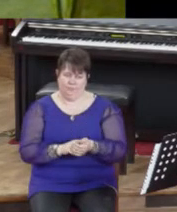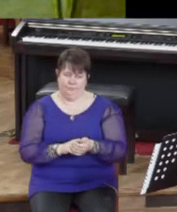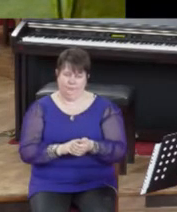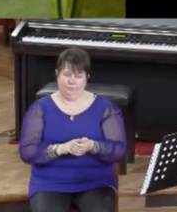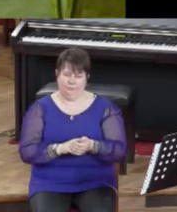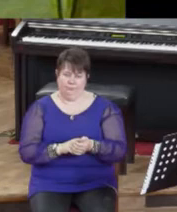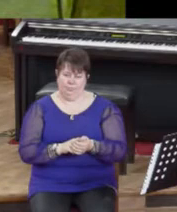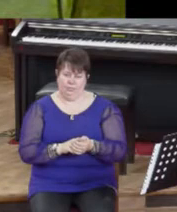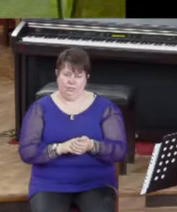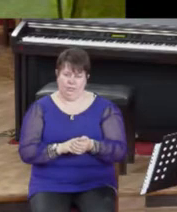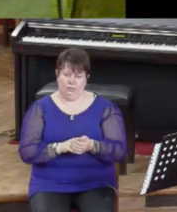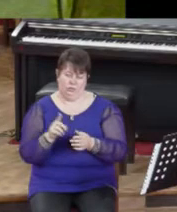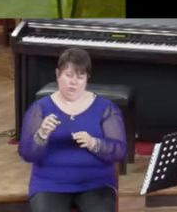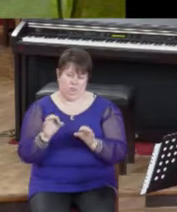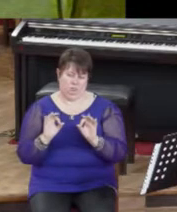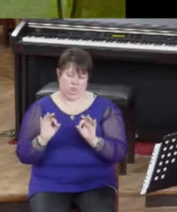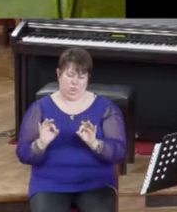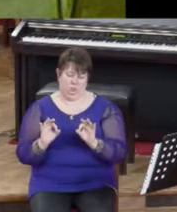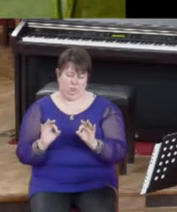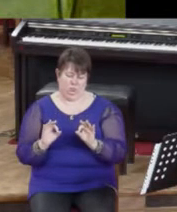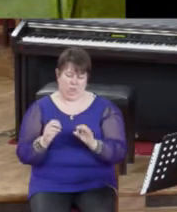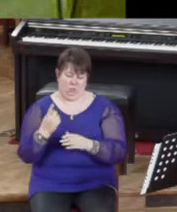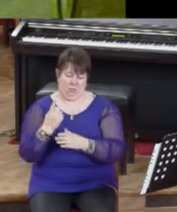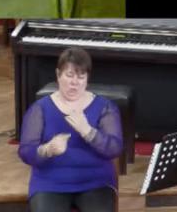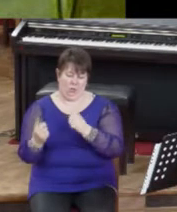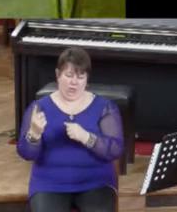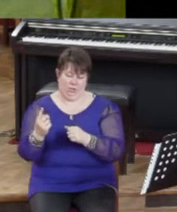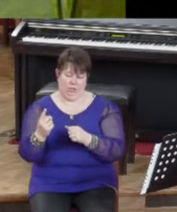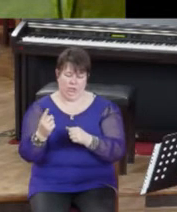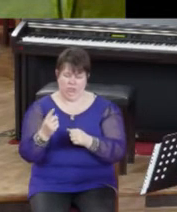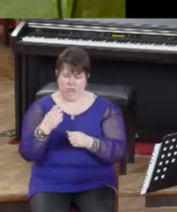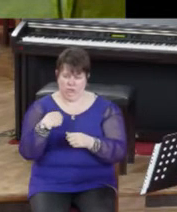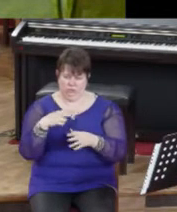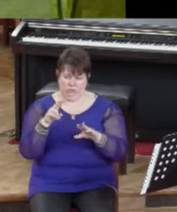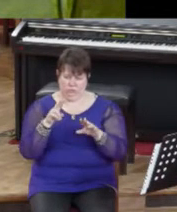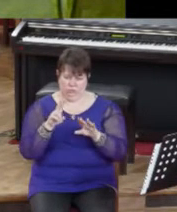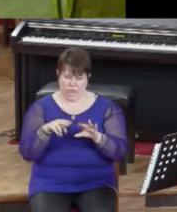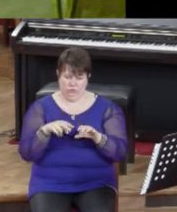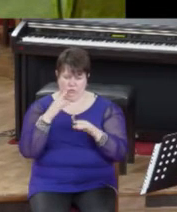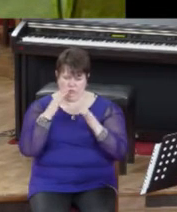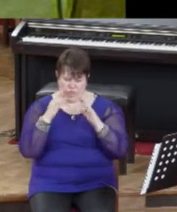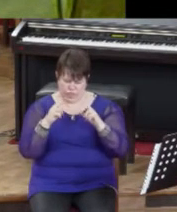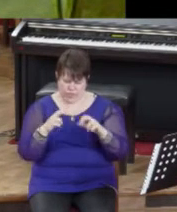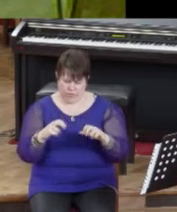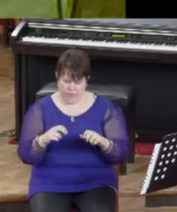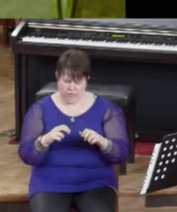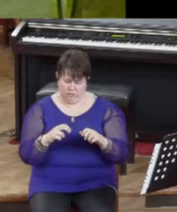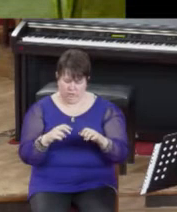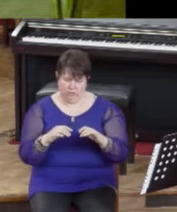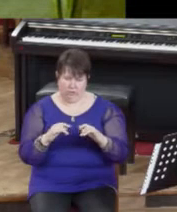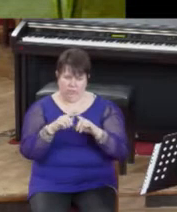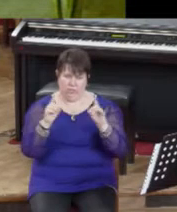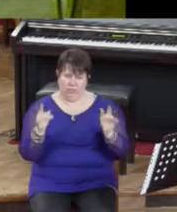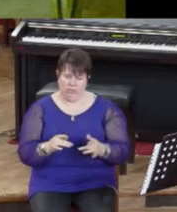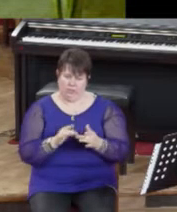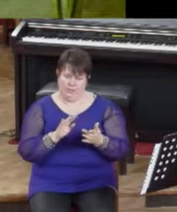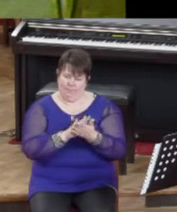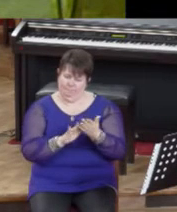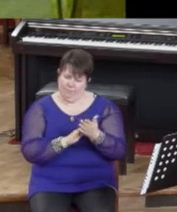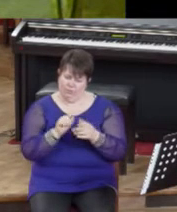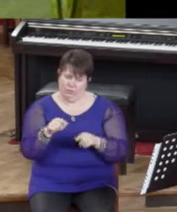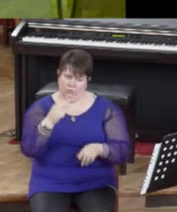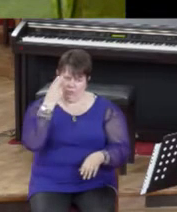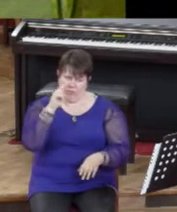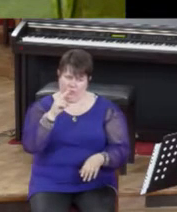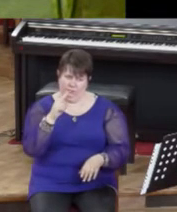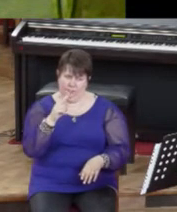Brodie, you are pretty unique, I think. I couldn't find the meaning of your name, but I do know that it's a